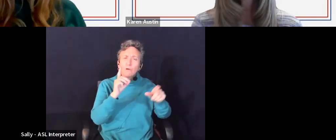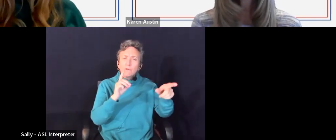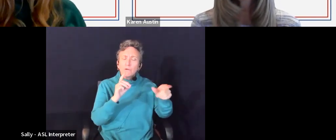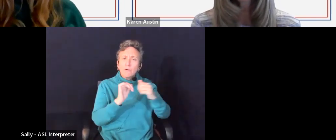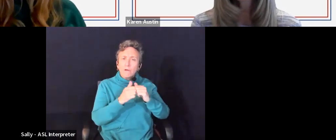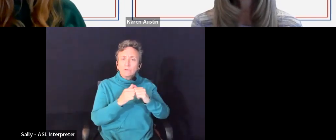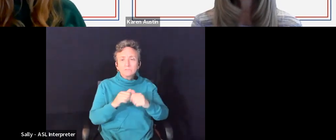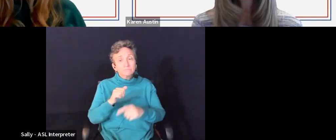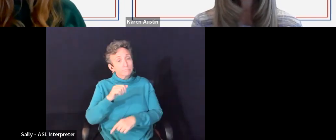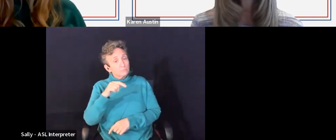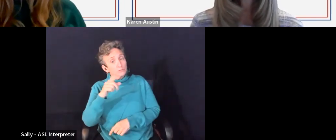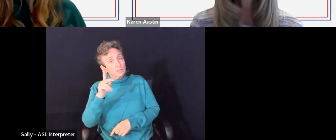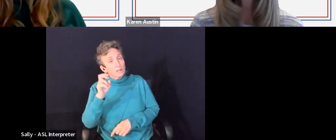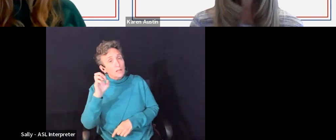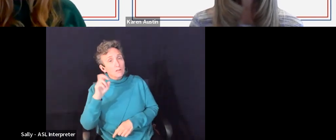So